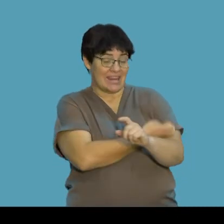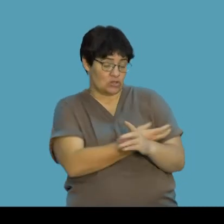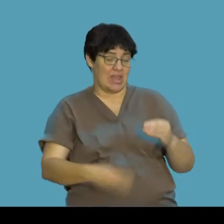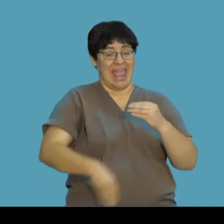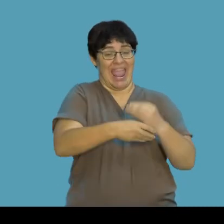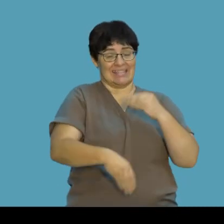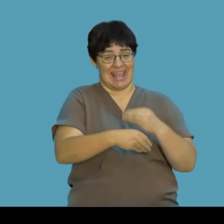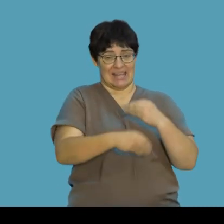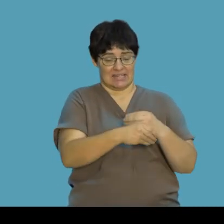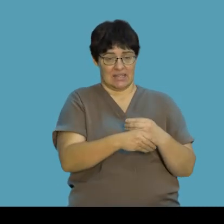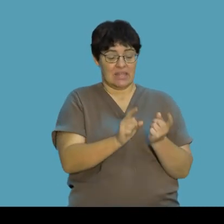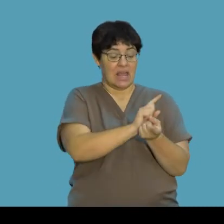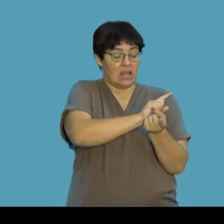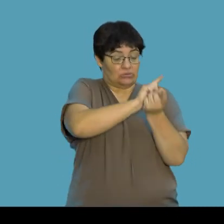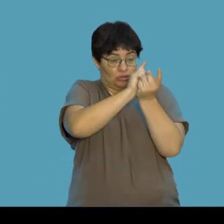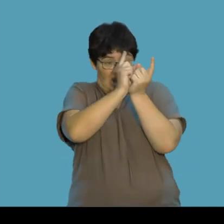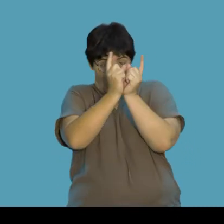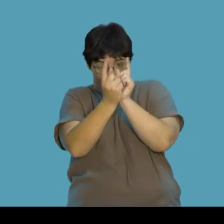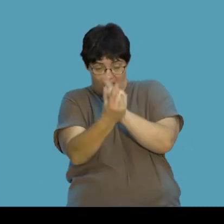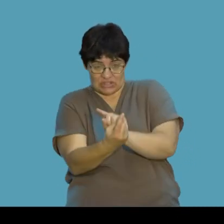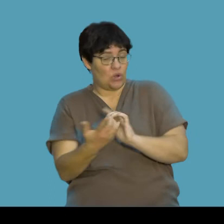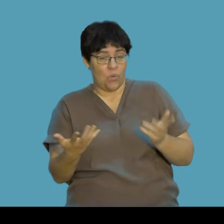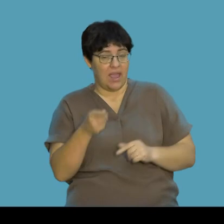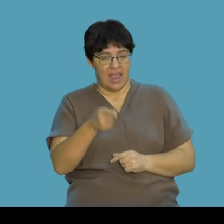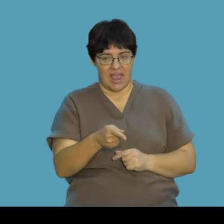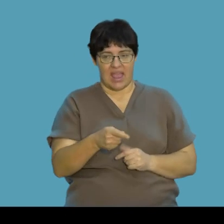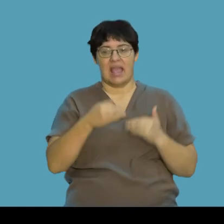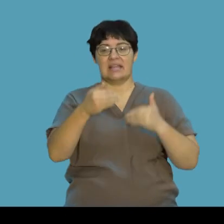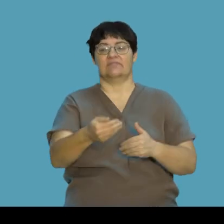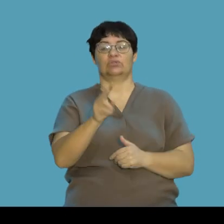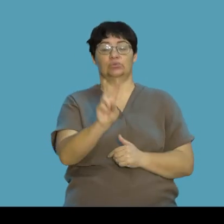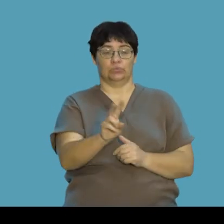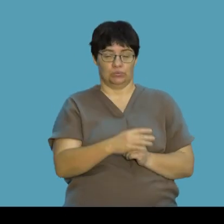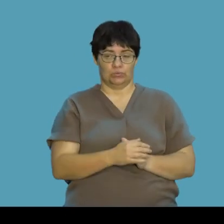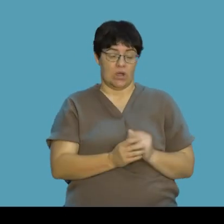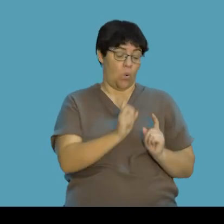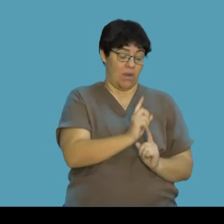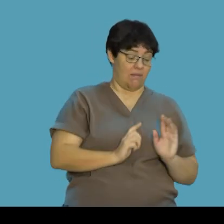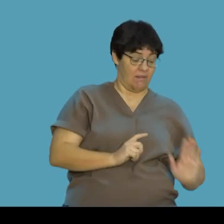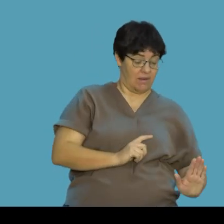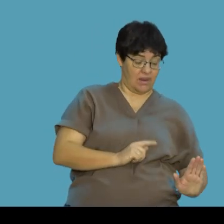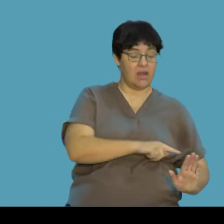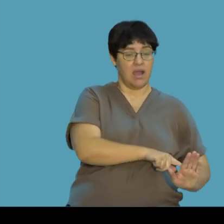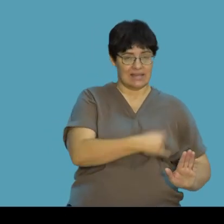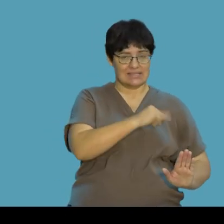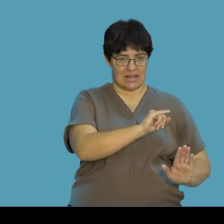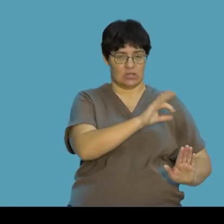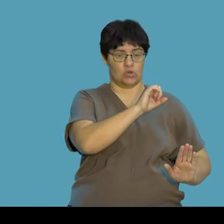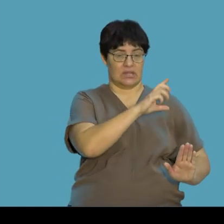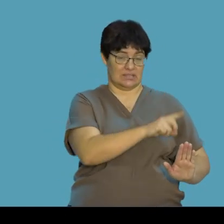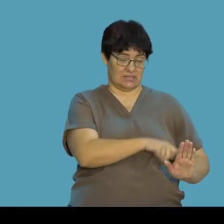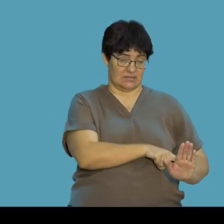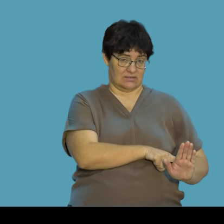phase change occurred at interval 2. So at interval 1, the substance is still a solid,